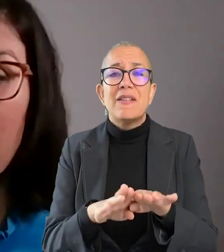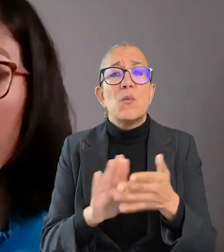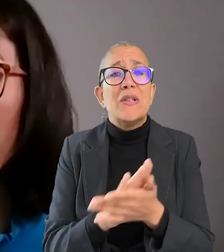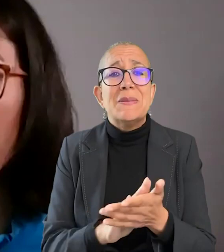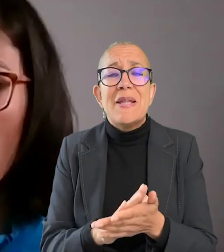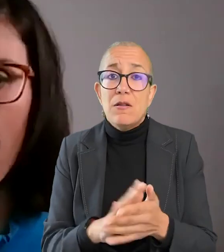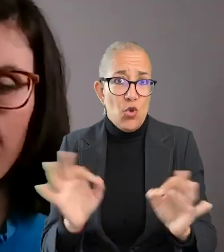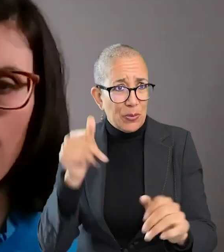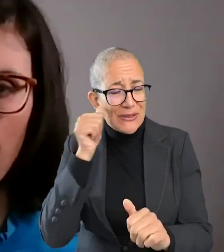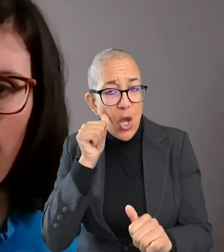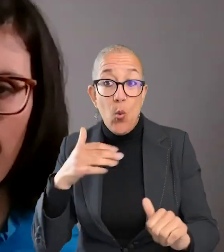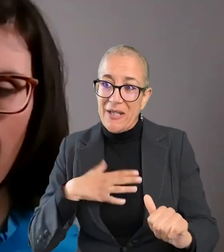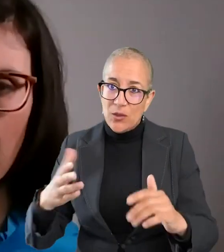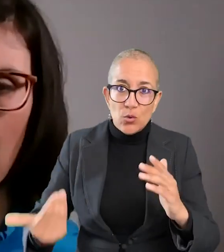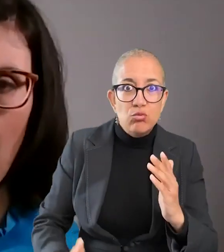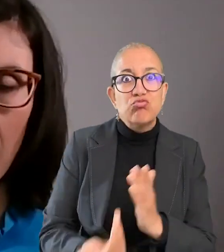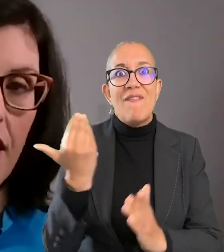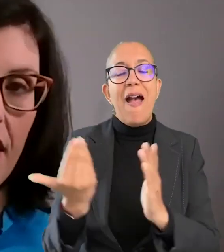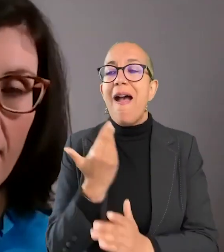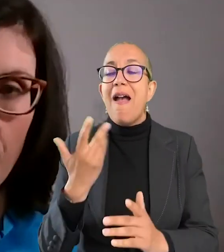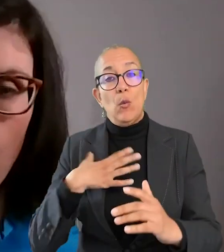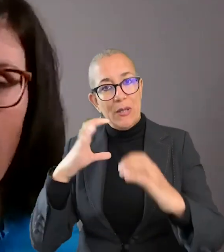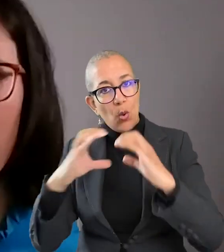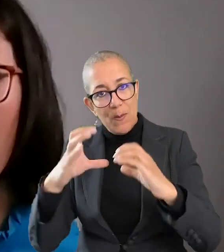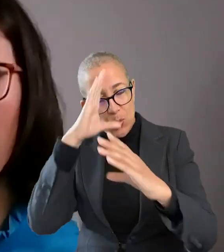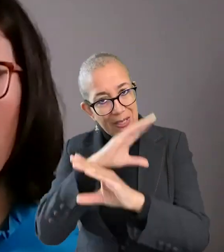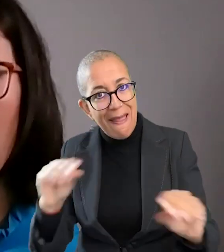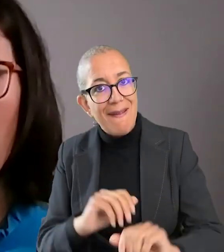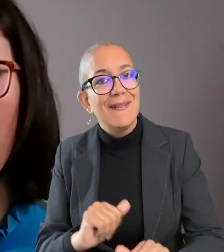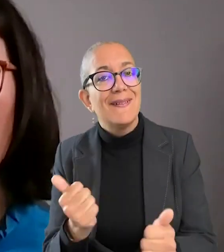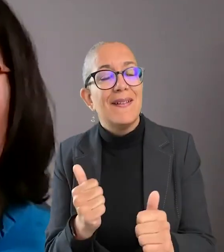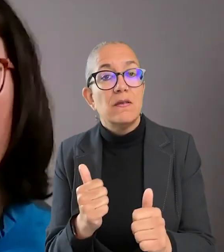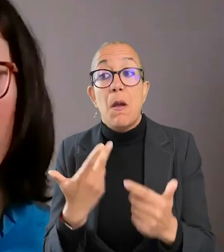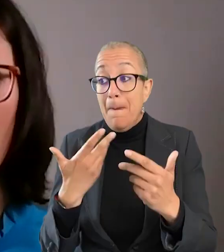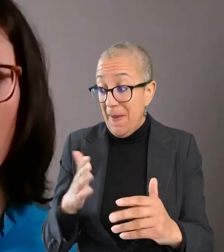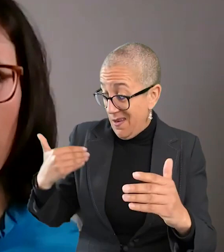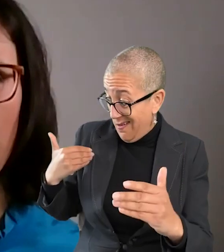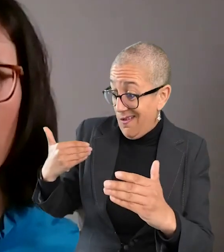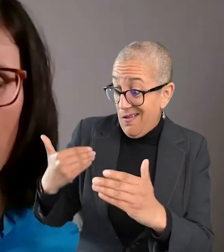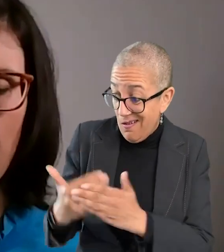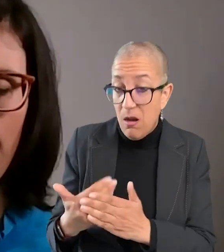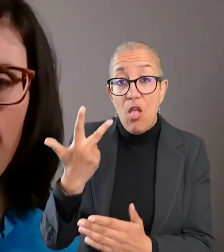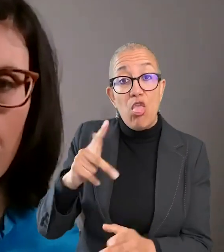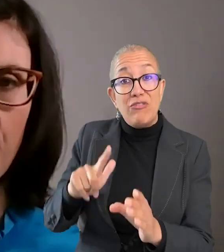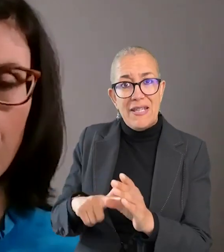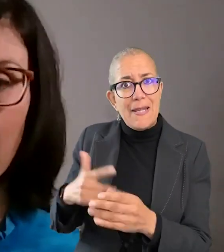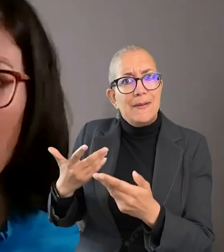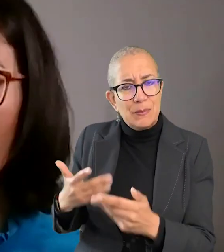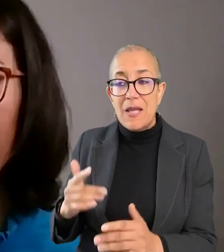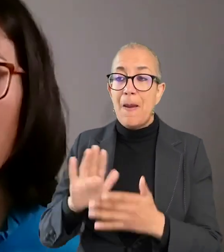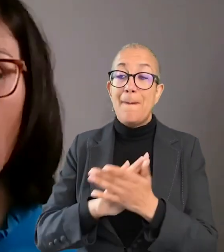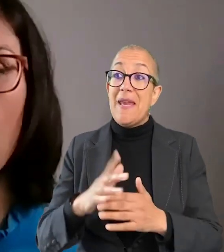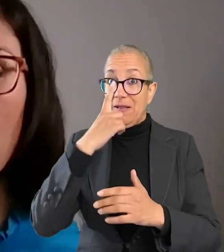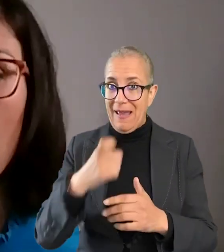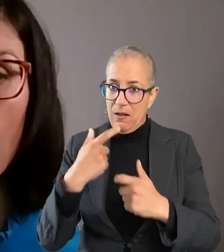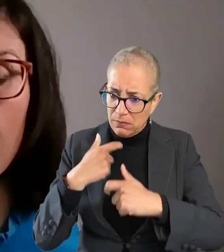century. We need to find a new way to communicate that. And I think the way that I have done that already in the last 3 years puts me in a very good position to now